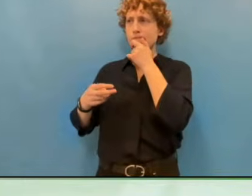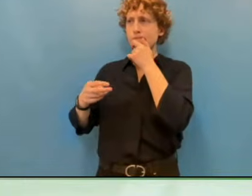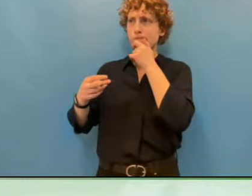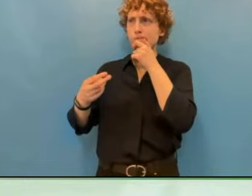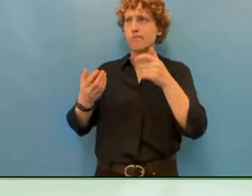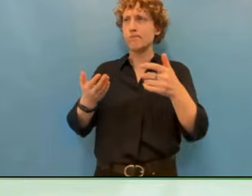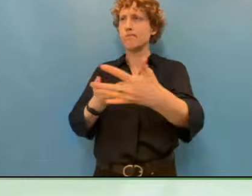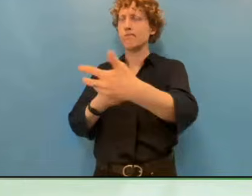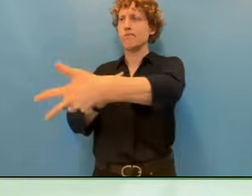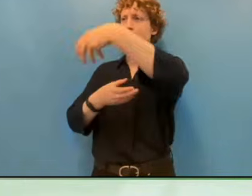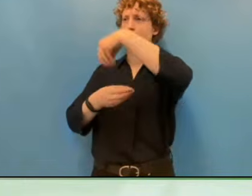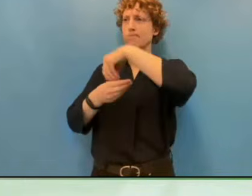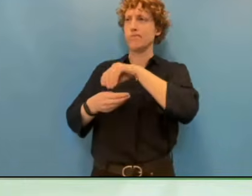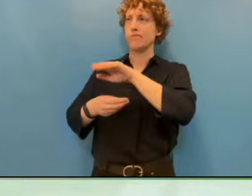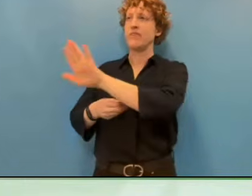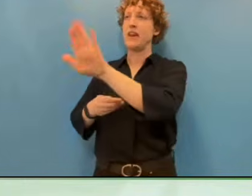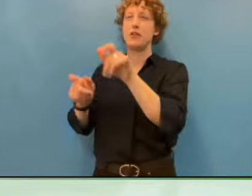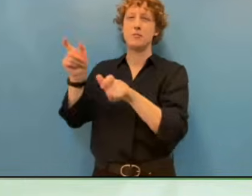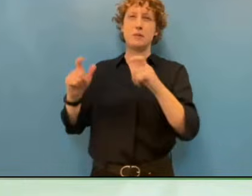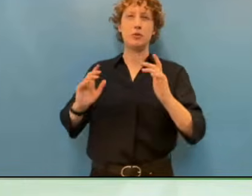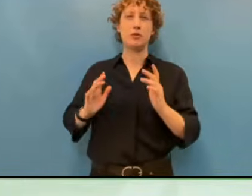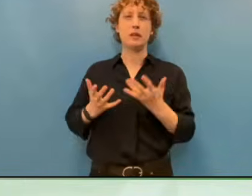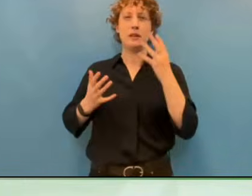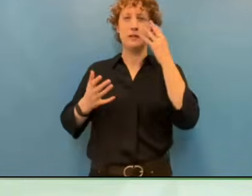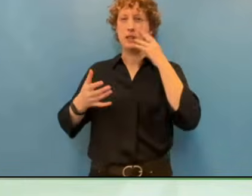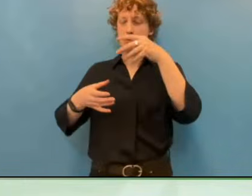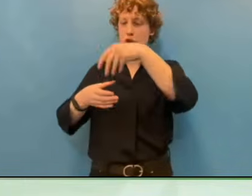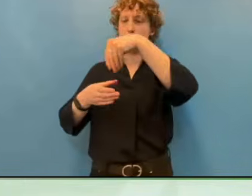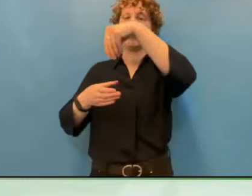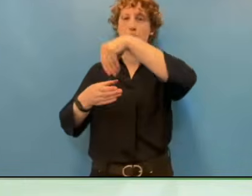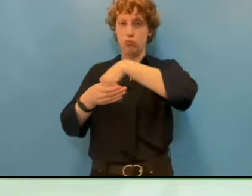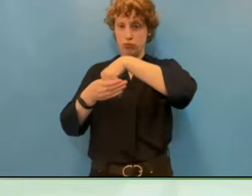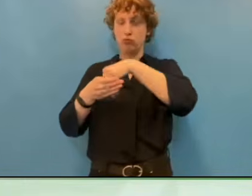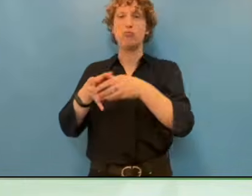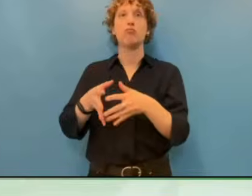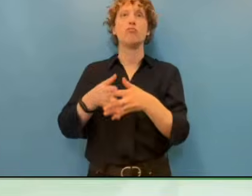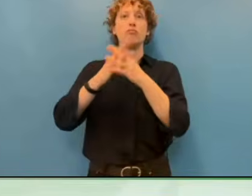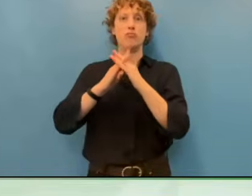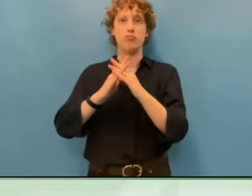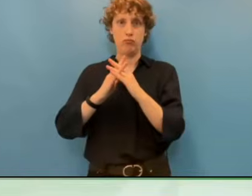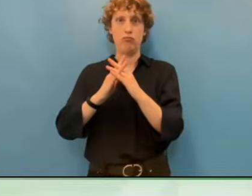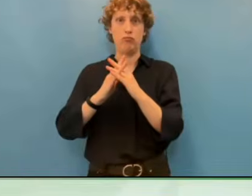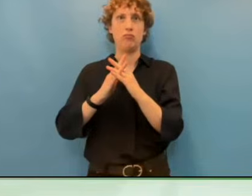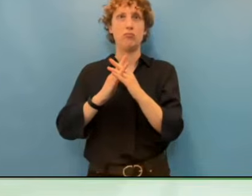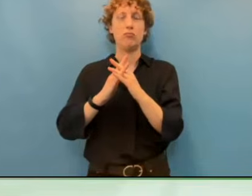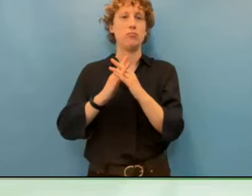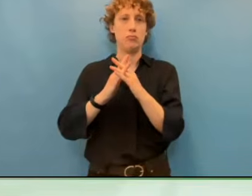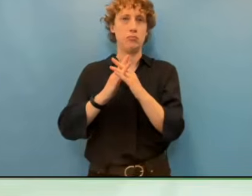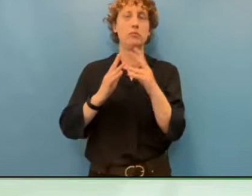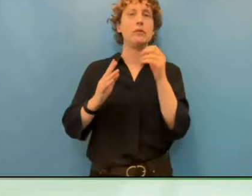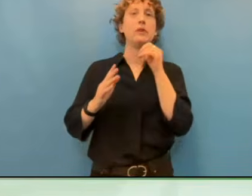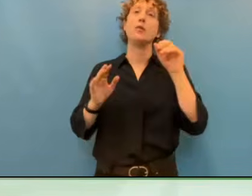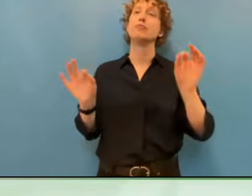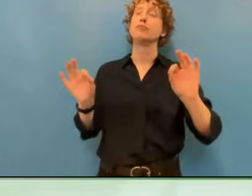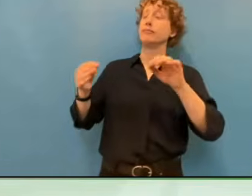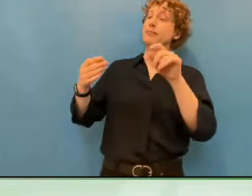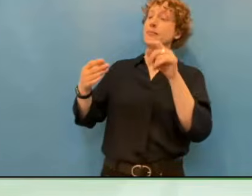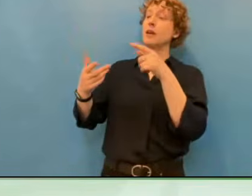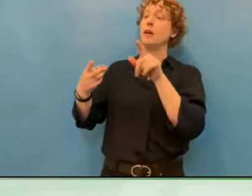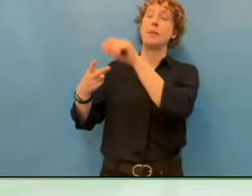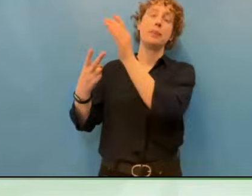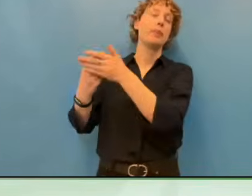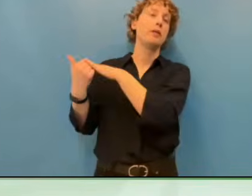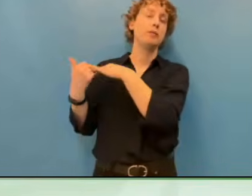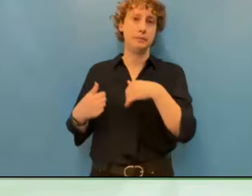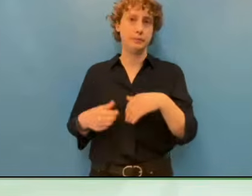and actually shaped the outcomes rather than just being, the symbolic tick box? right? Well, first of all, we just